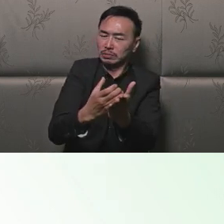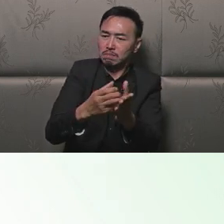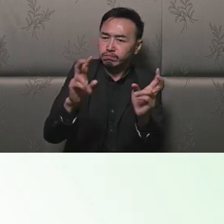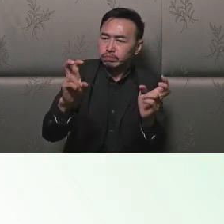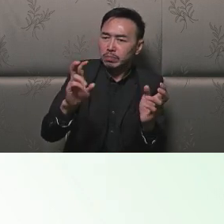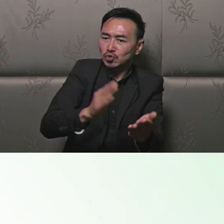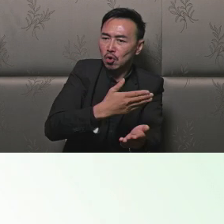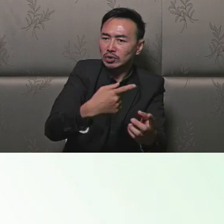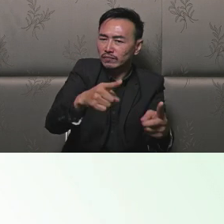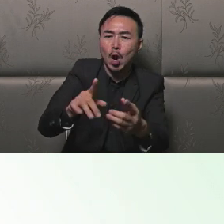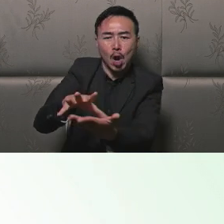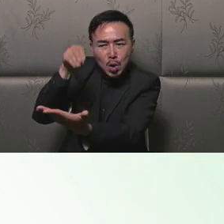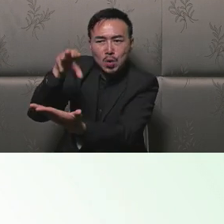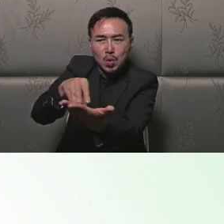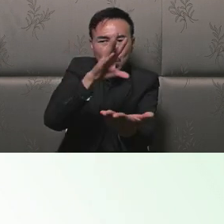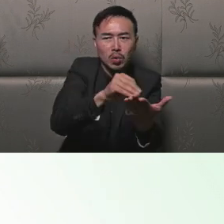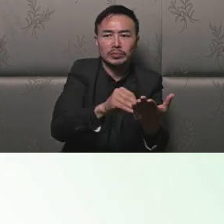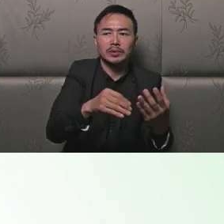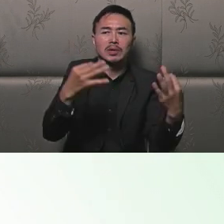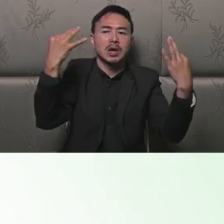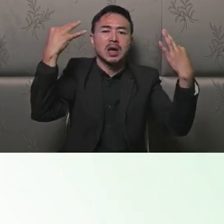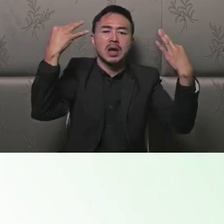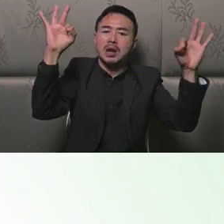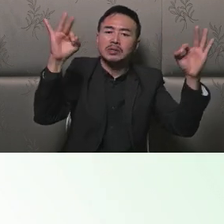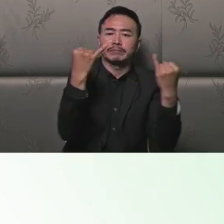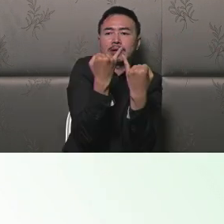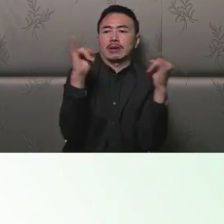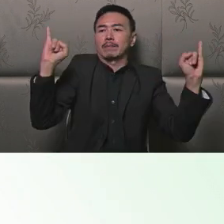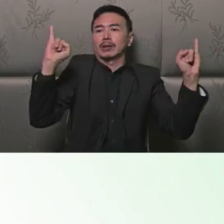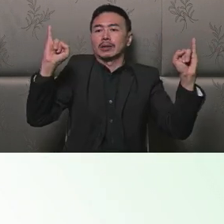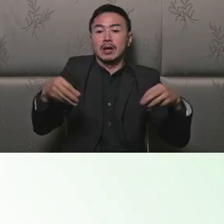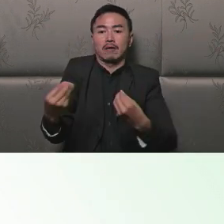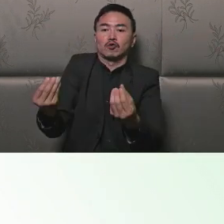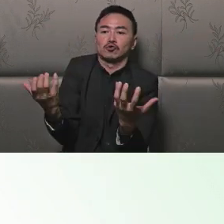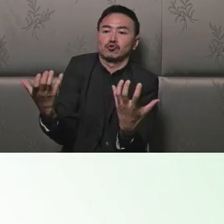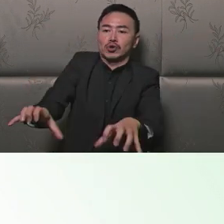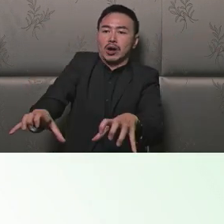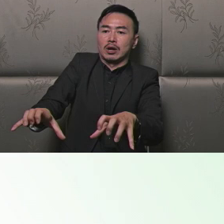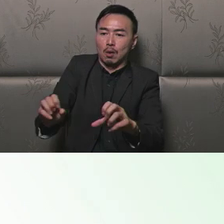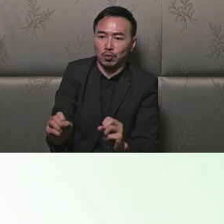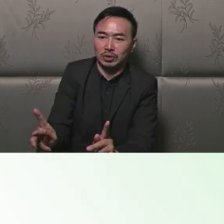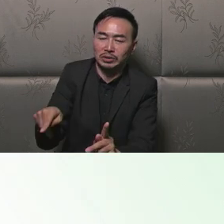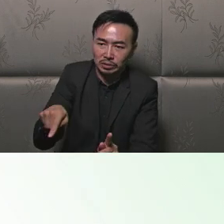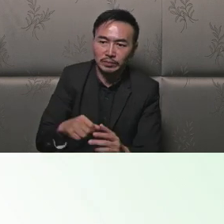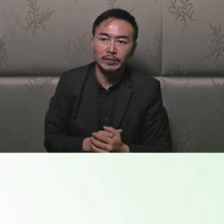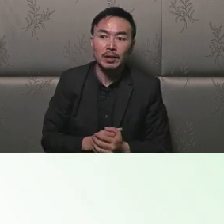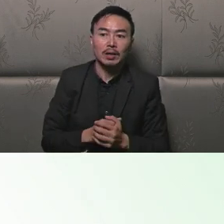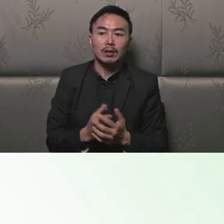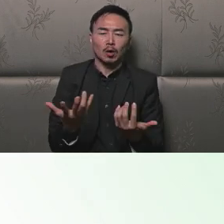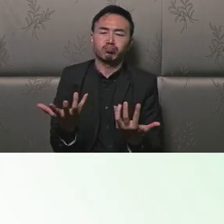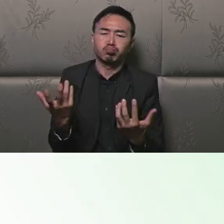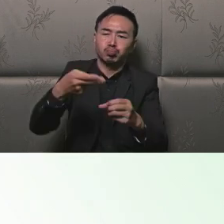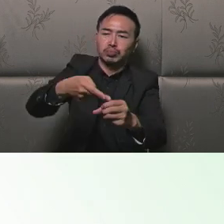trying to apply in the formal classroom. And here are the guide questions. What are the categories of